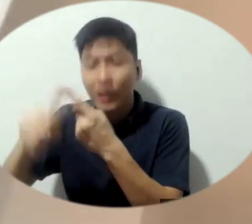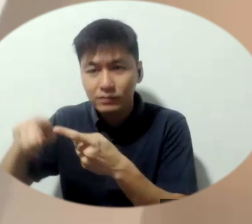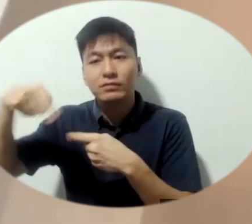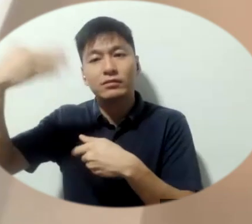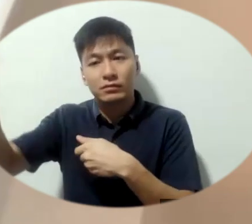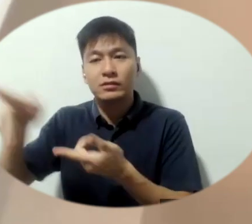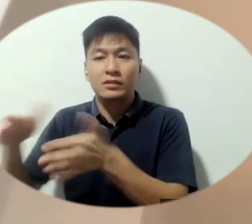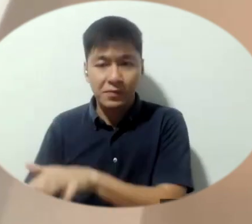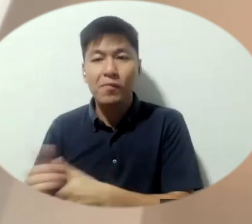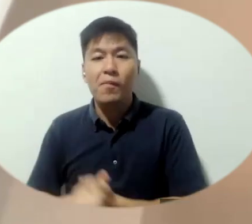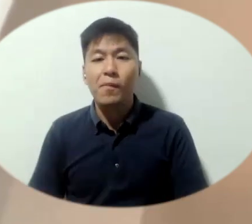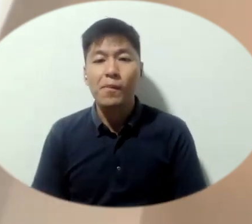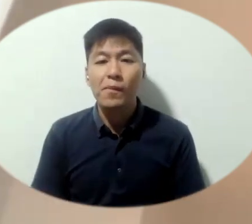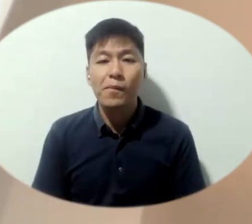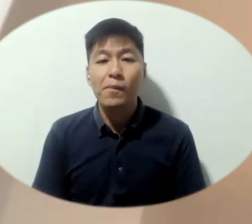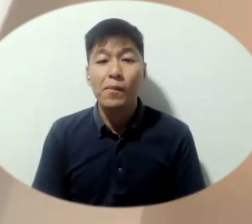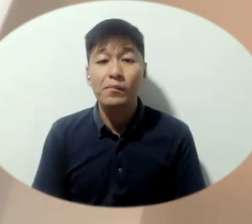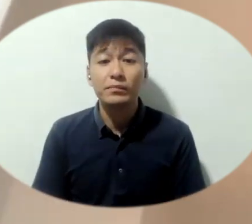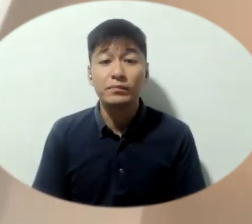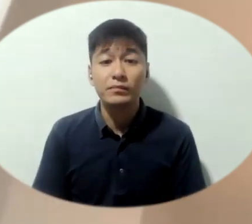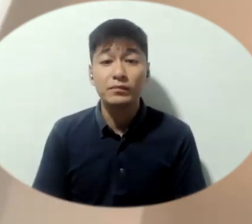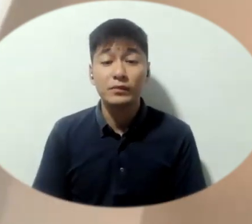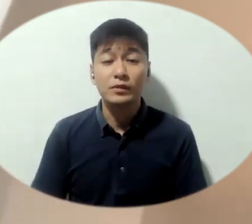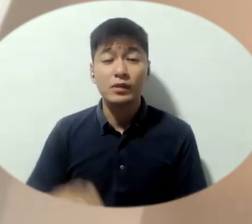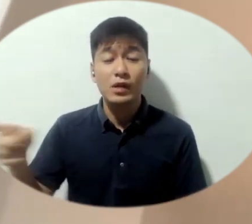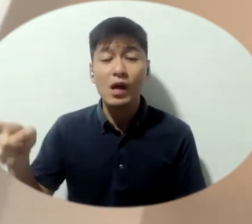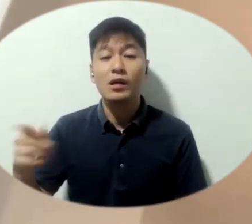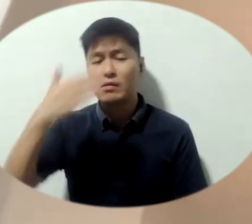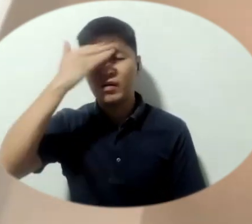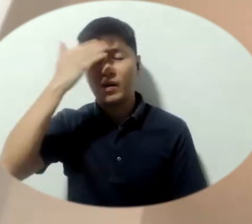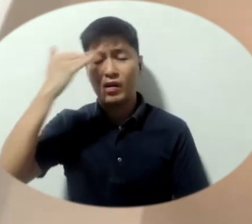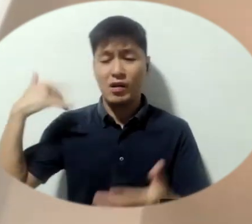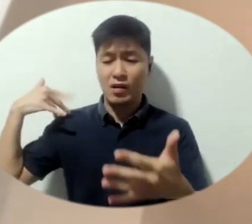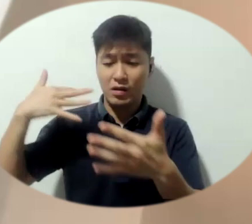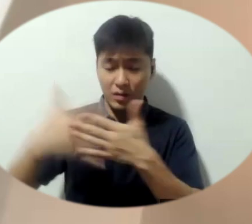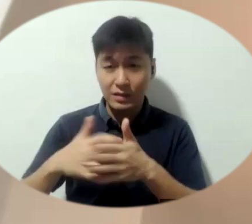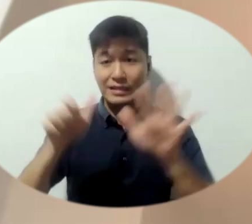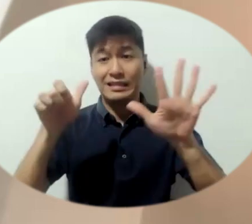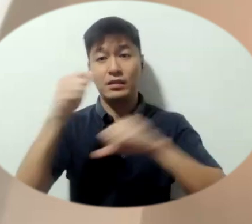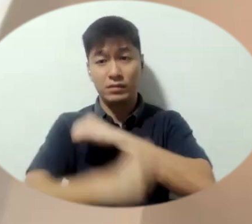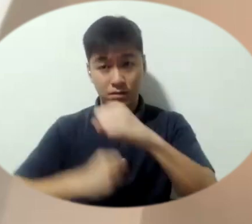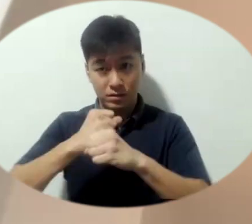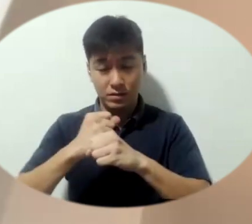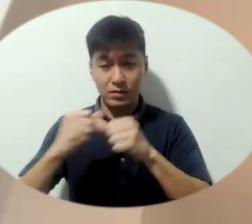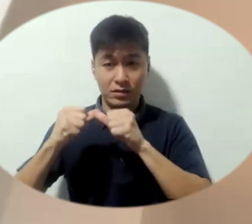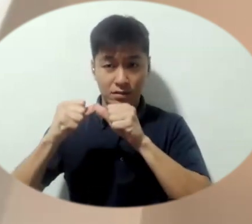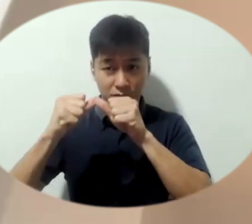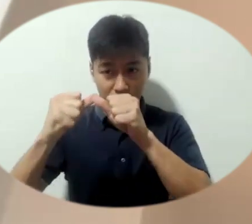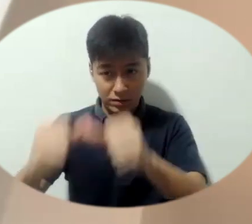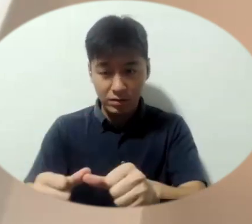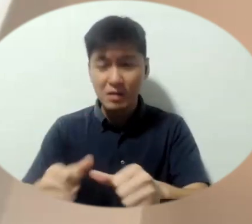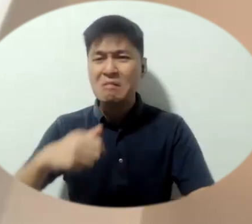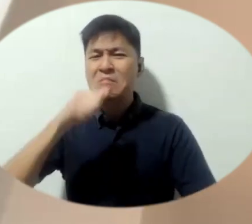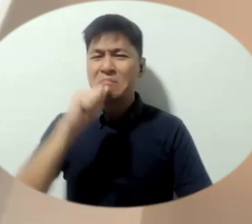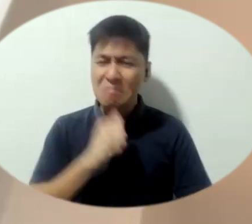us. It was an adventure. Every single day, a new adventure. And at the end, when